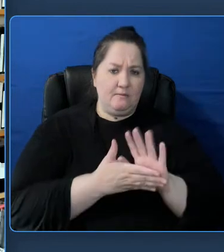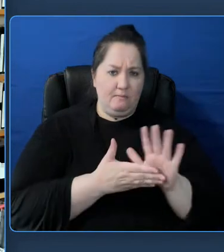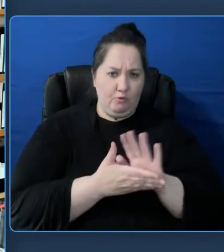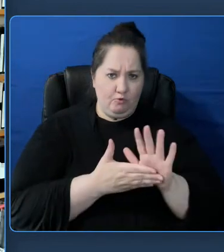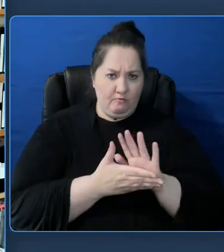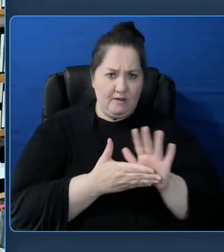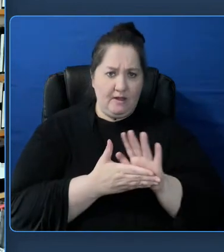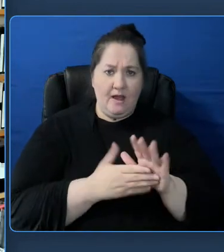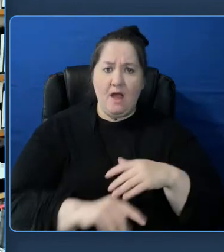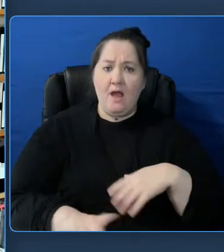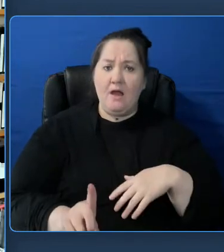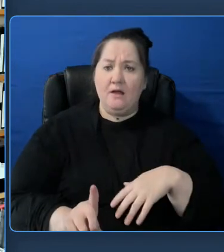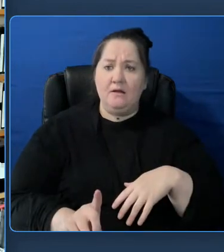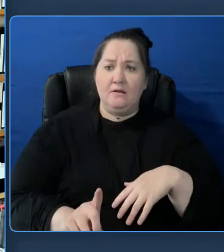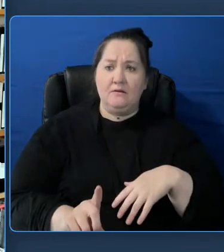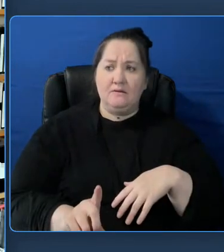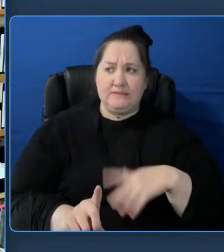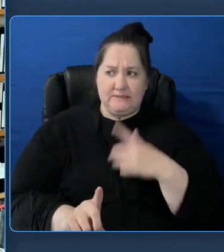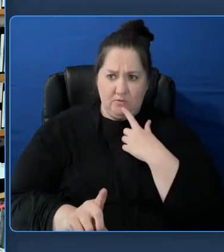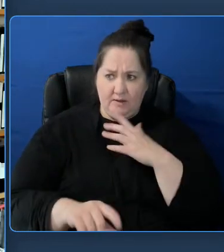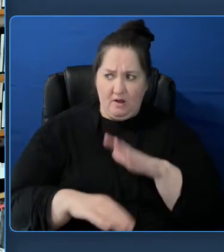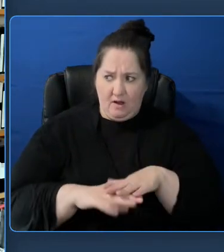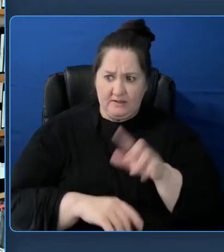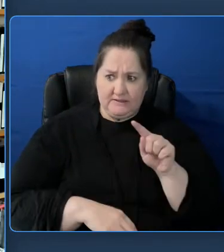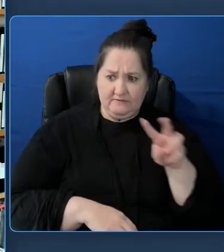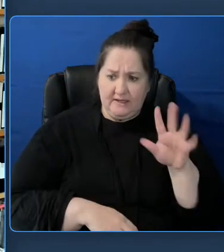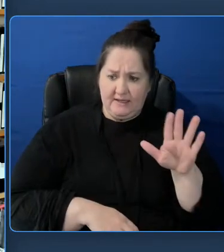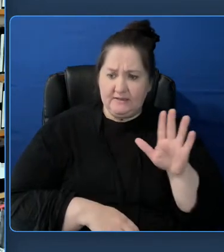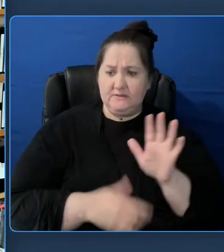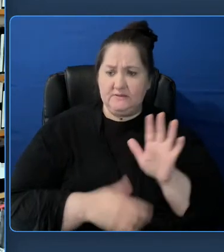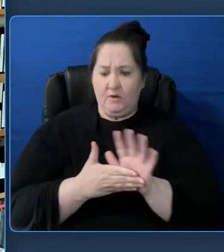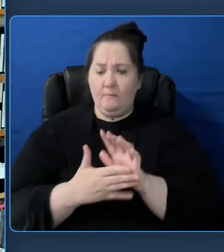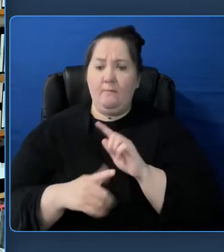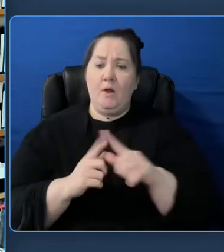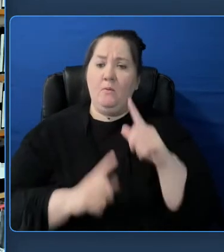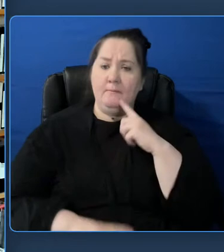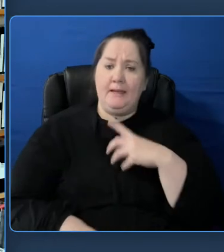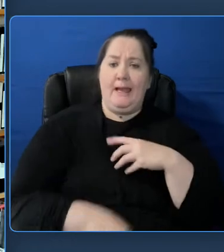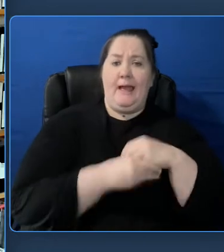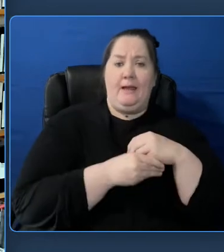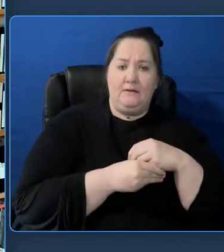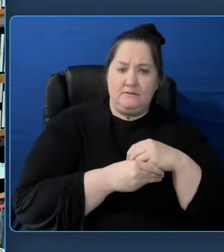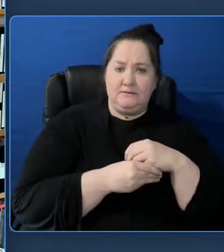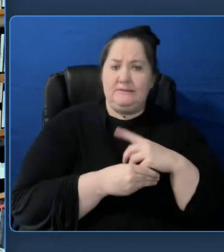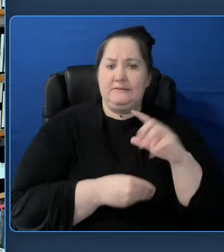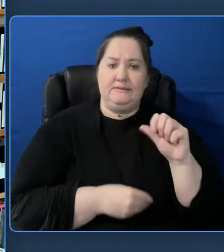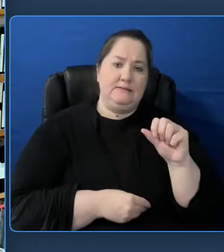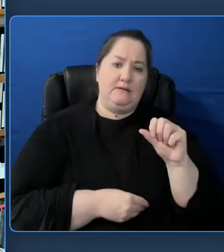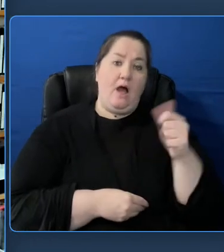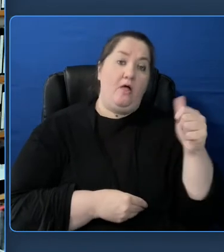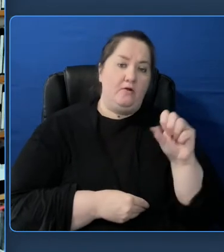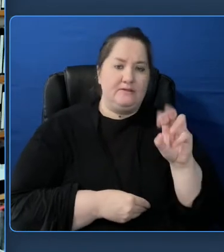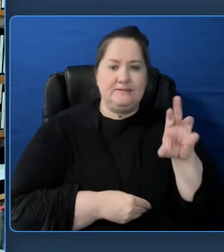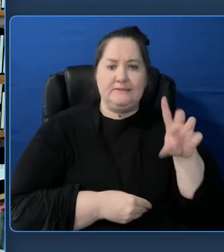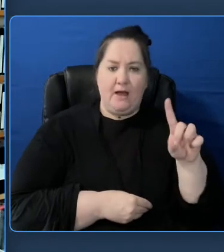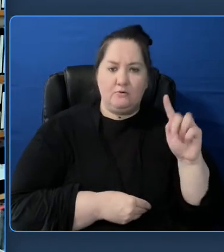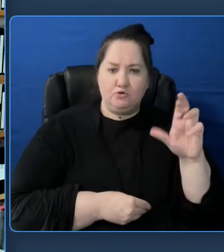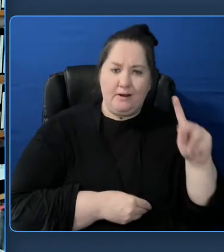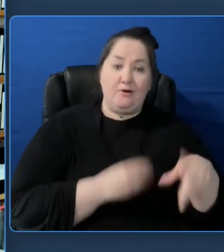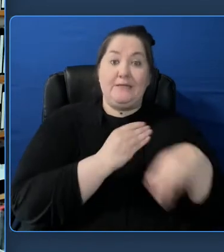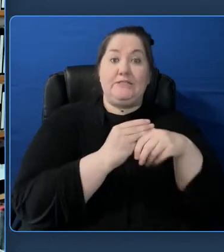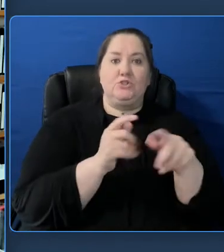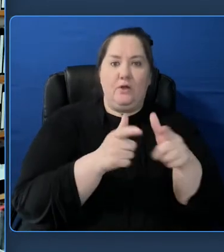word got back to him that his film was going to be on television, but there was going to be another soundtrack, additional